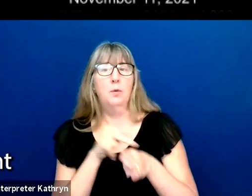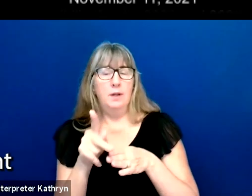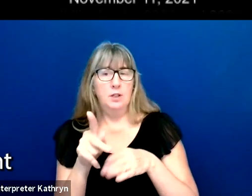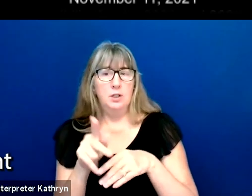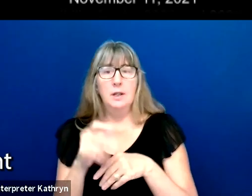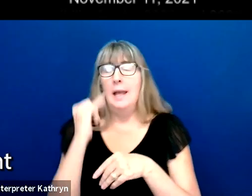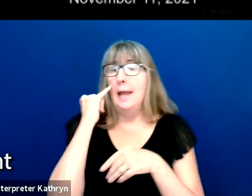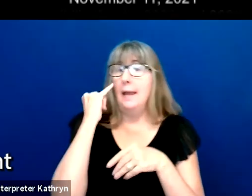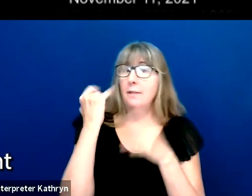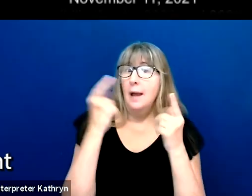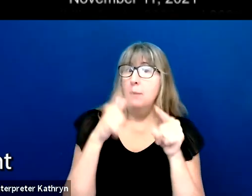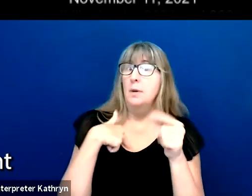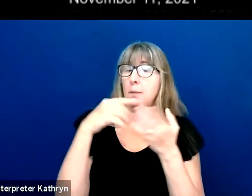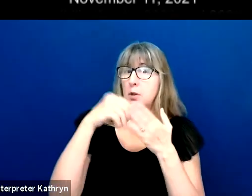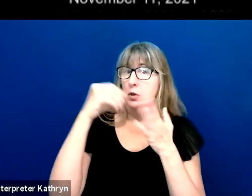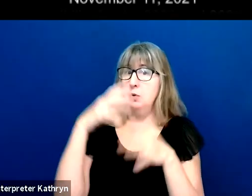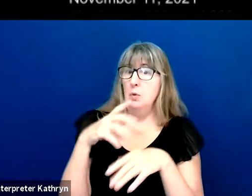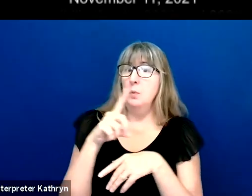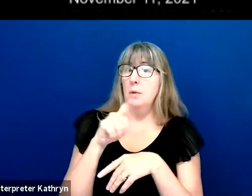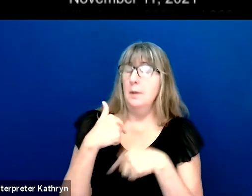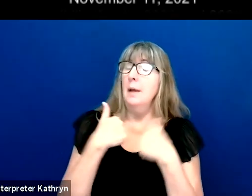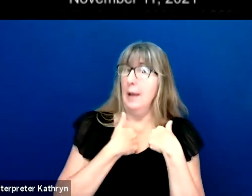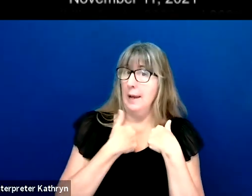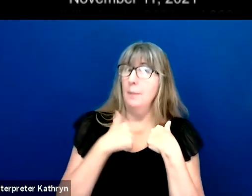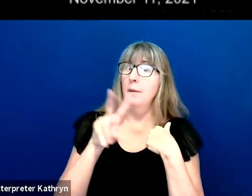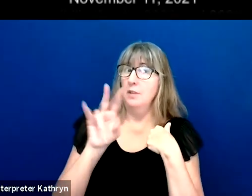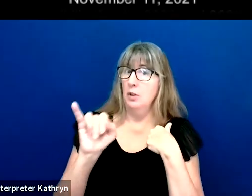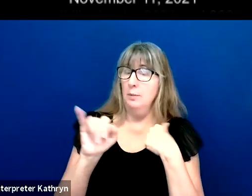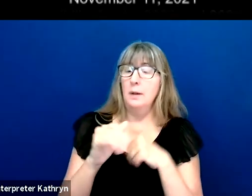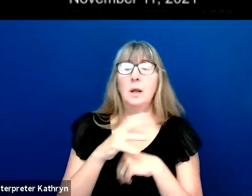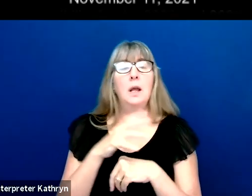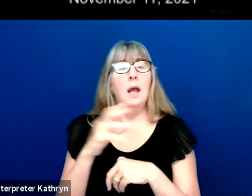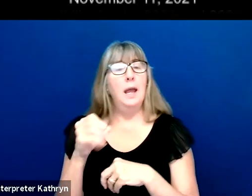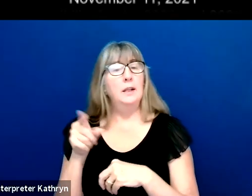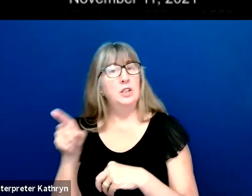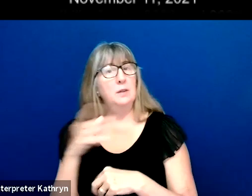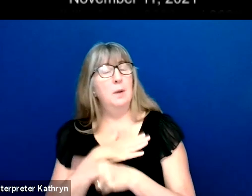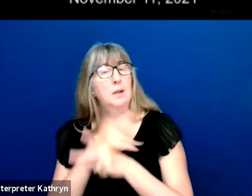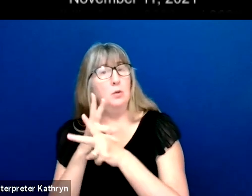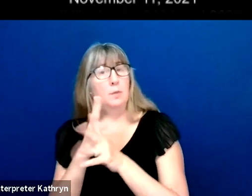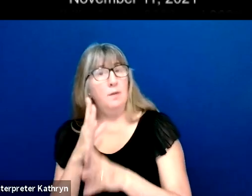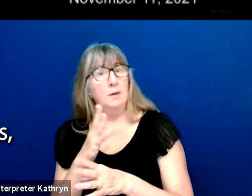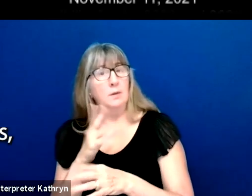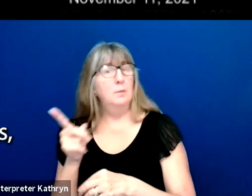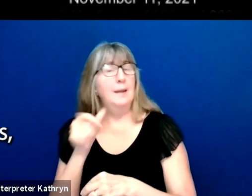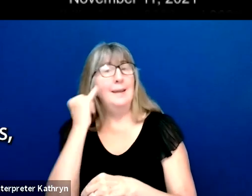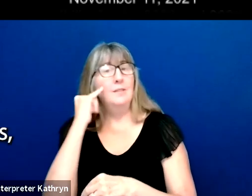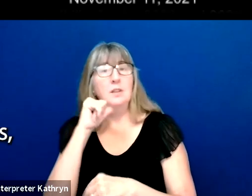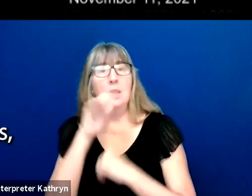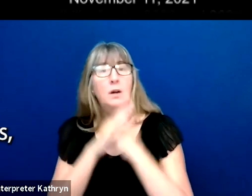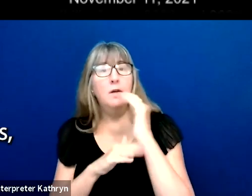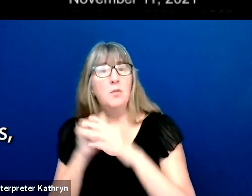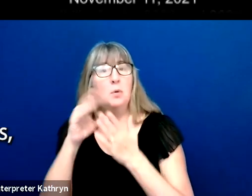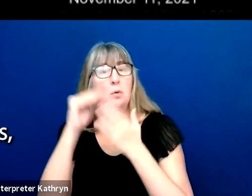with a disability, which I am, I have a visual impairment, and Ainsley is my supervisor, but Ainsley's not comfortable with students with